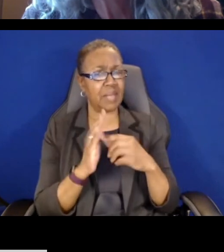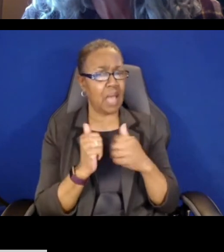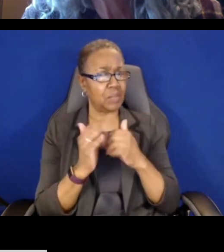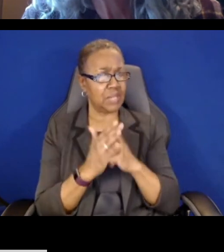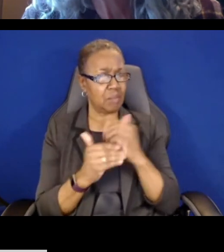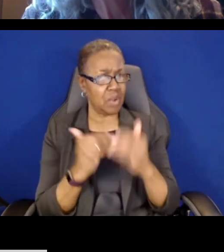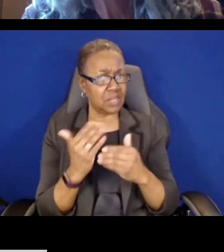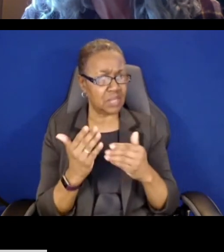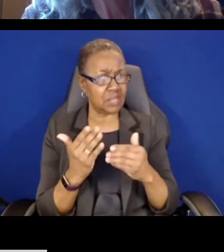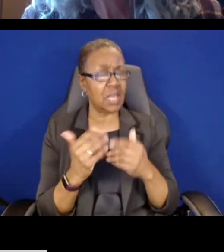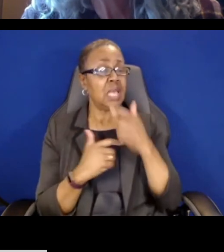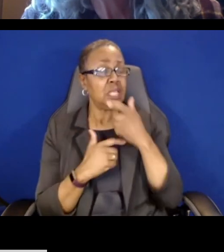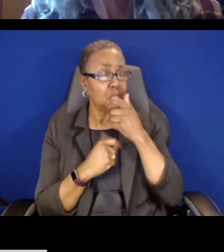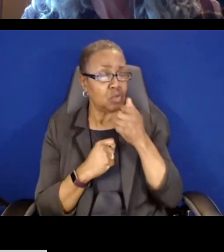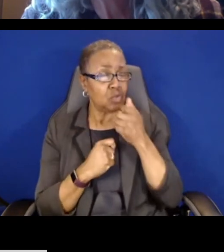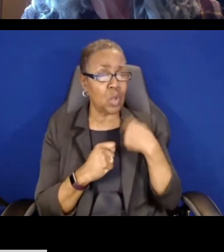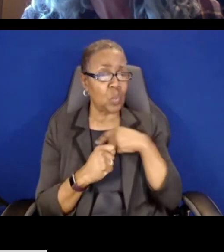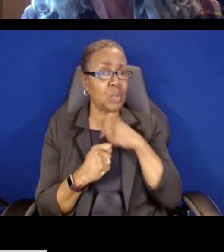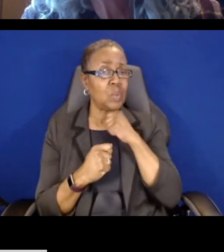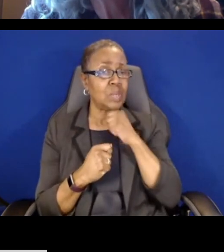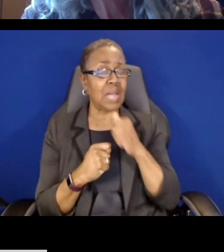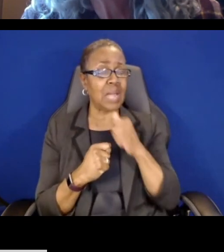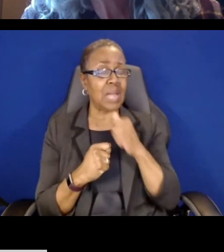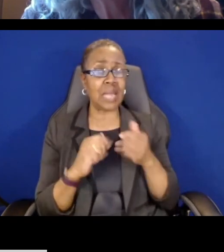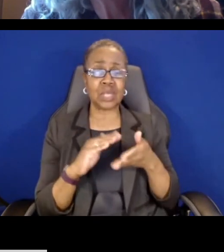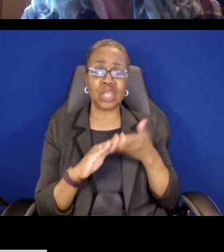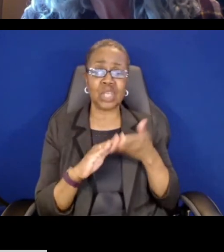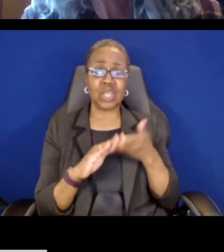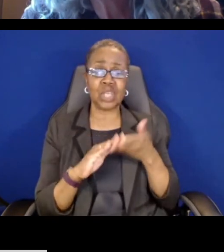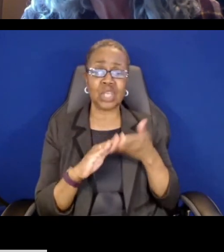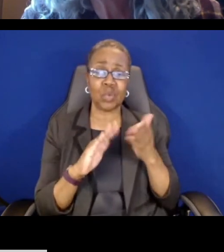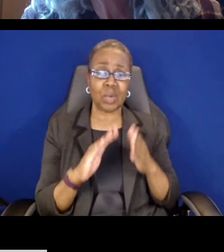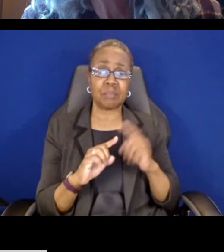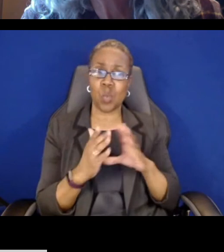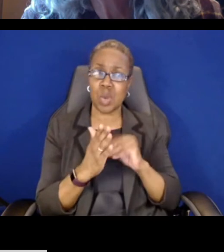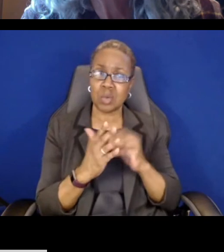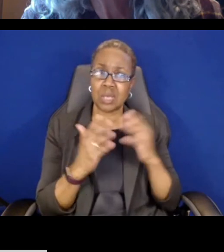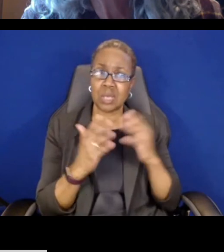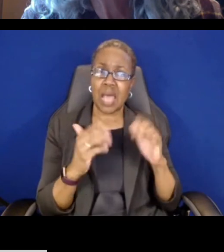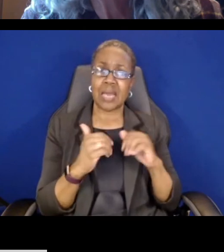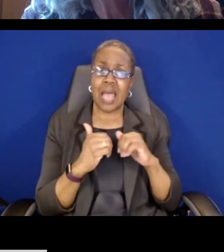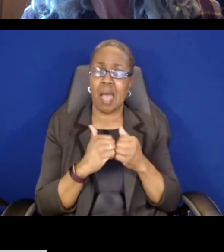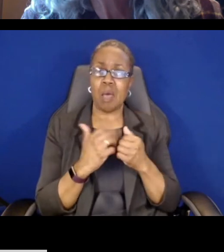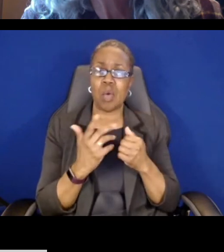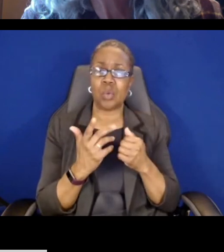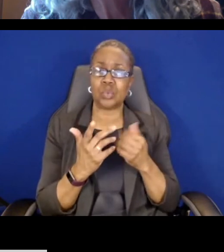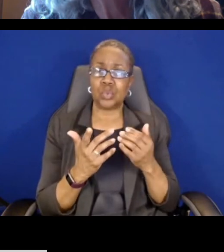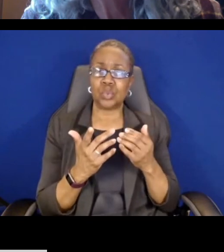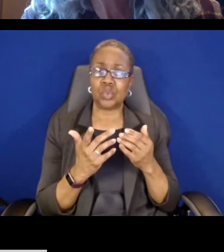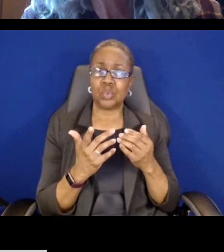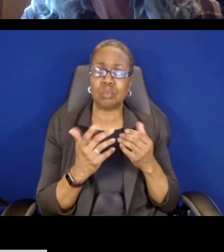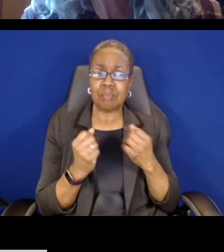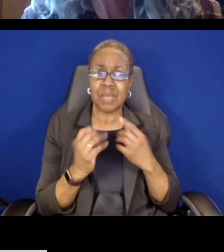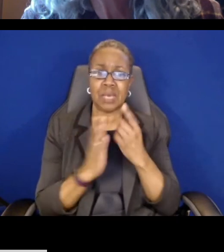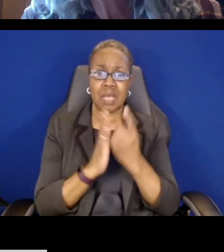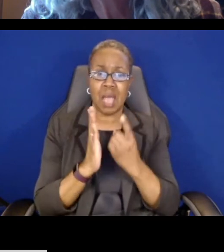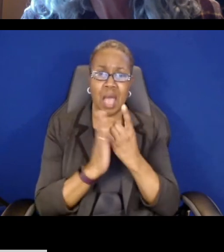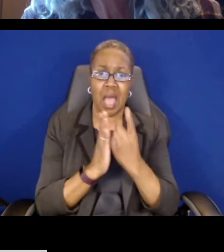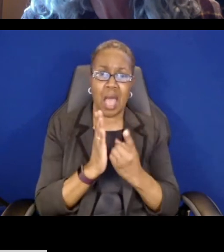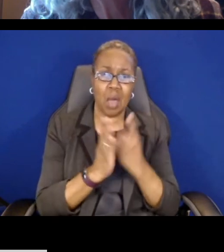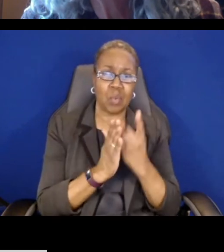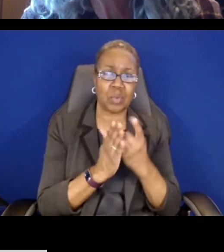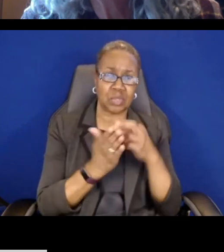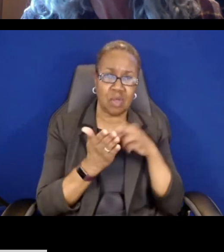It's very interesting because we are not curators, right? So we learned so much about the ways of putting hours and hours of